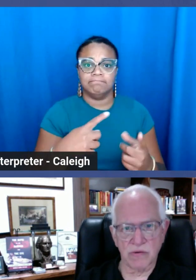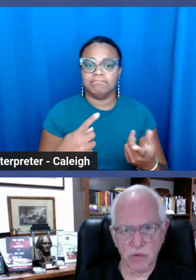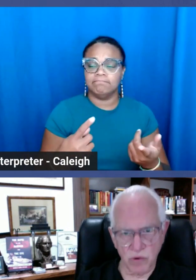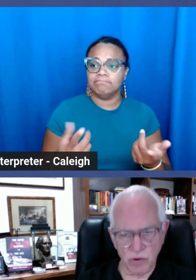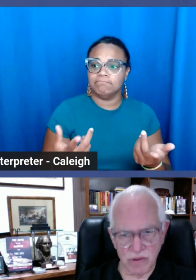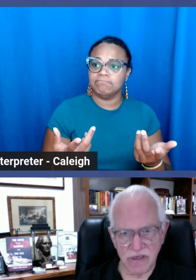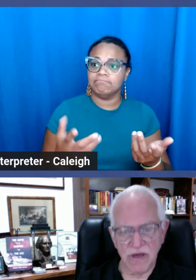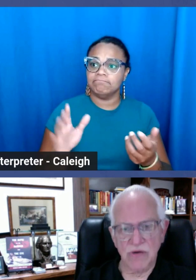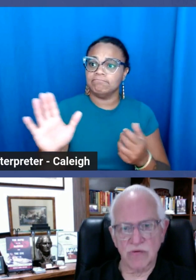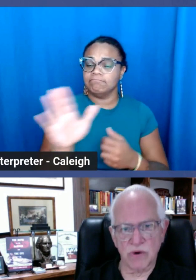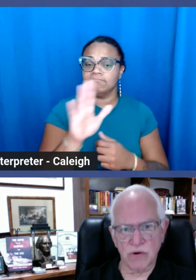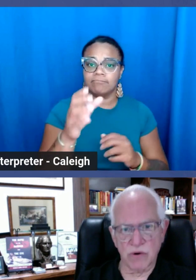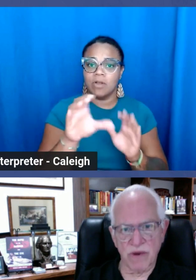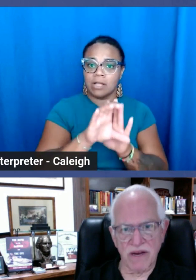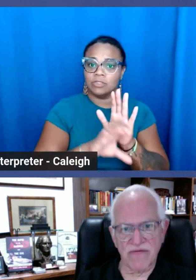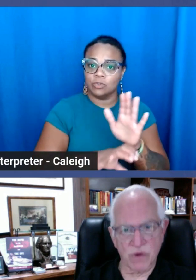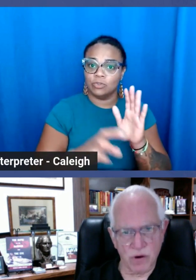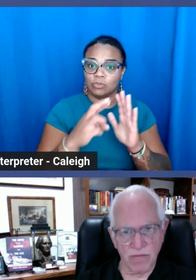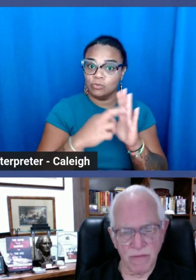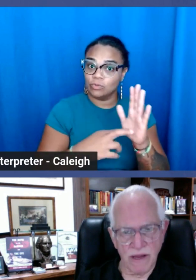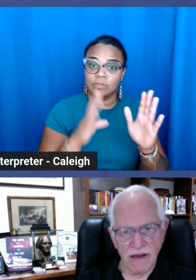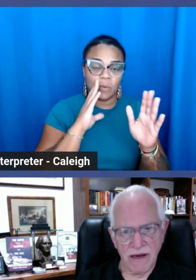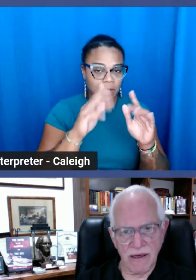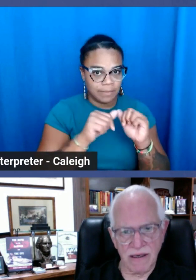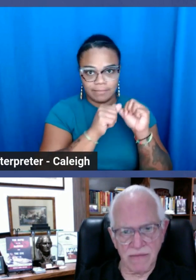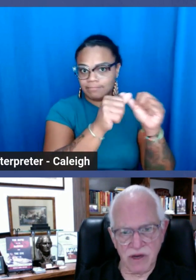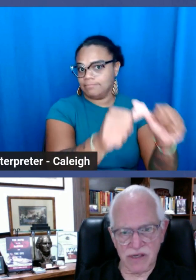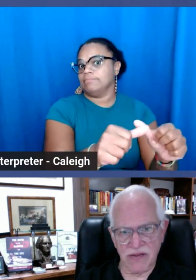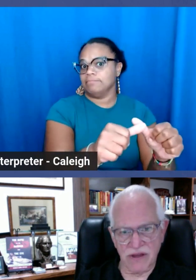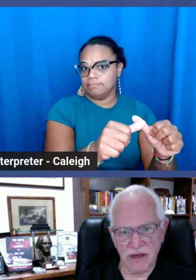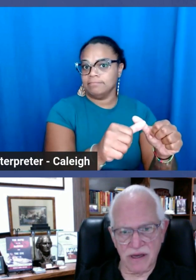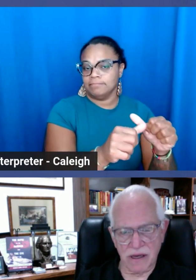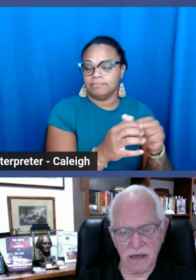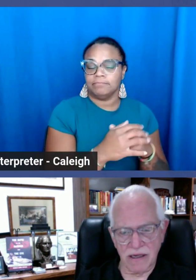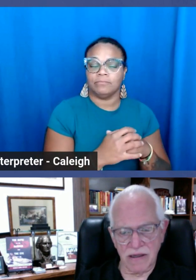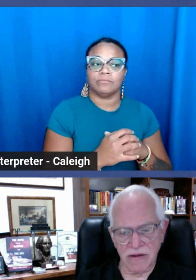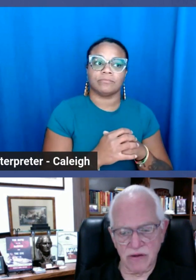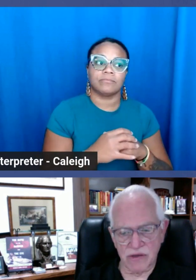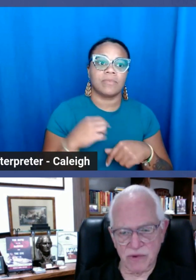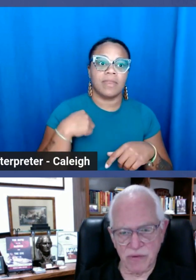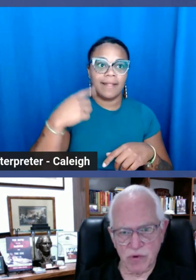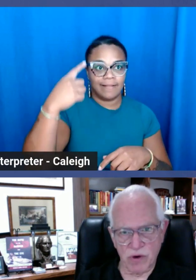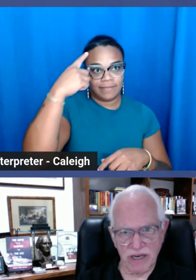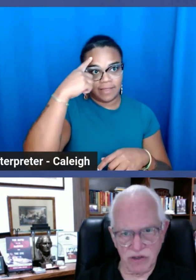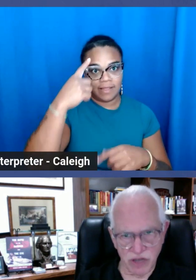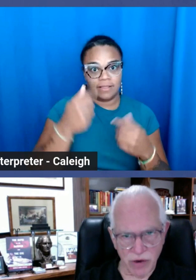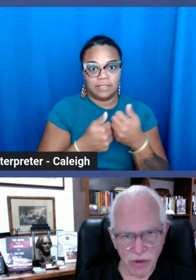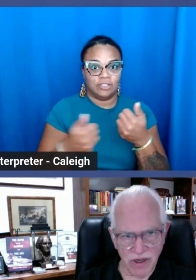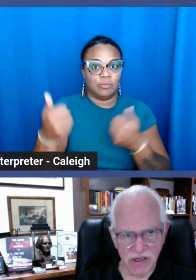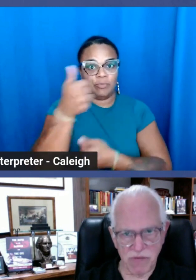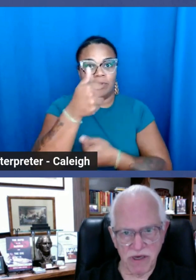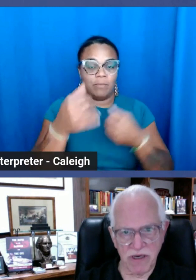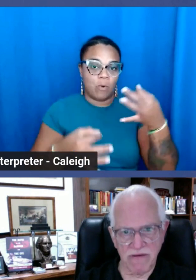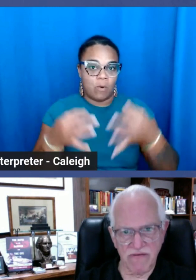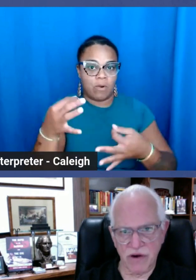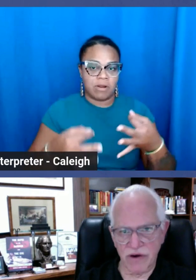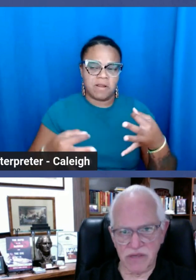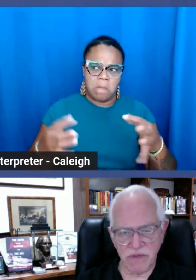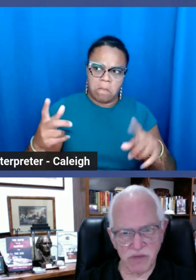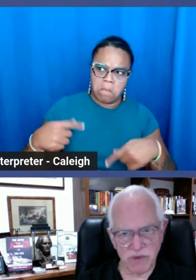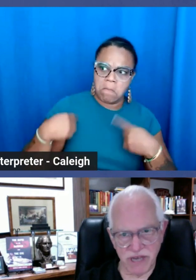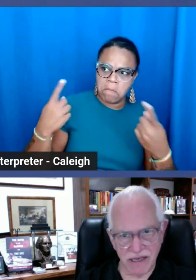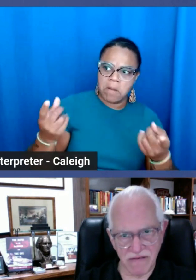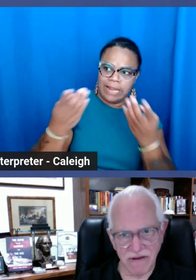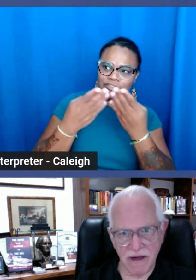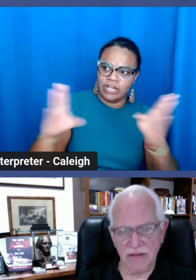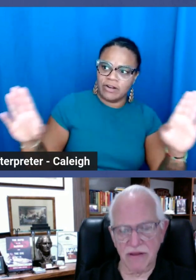constitutional rules will remain firm. Because I think the Supreme Court in general has been very